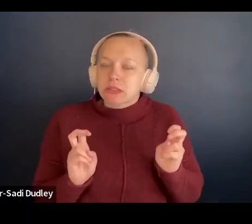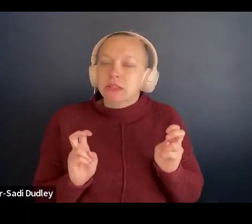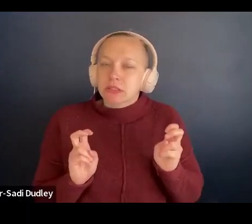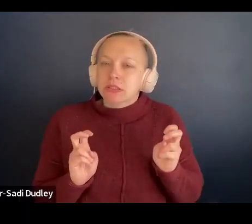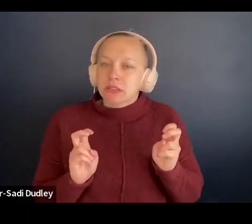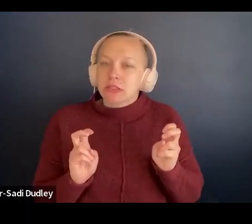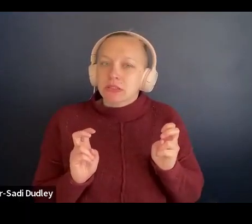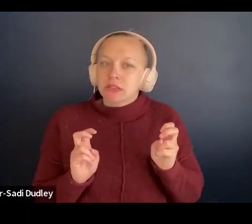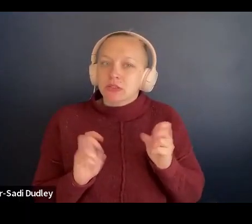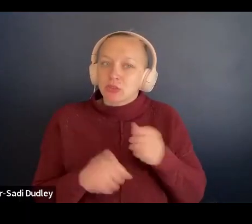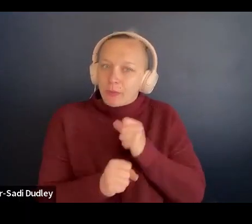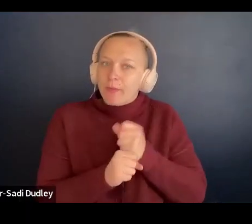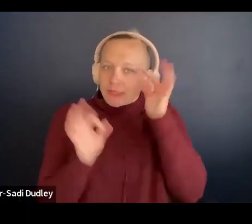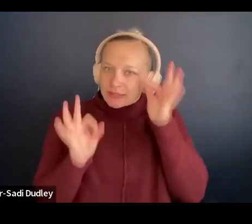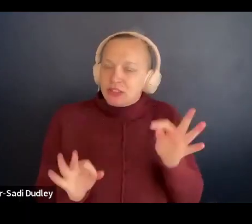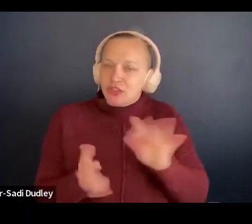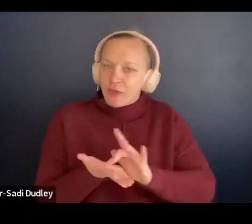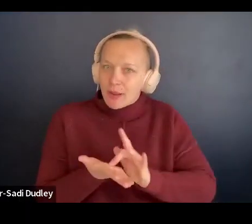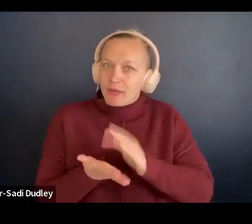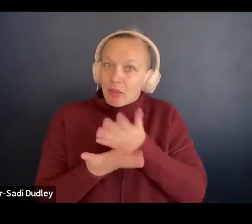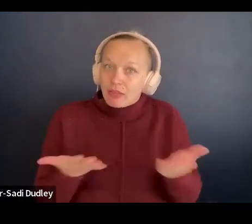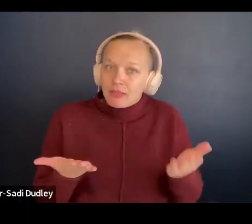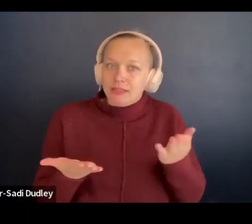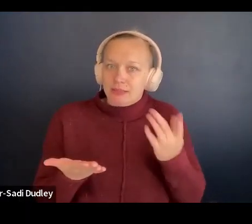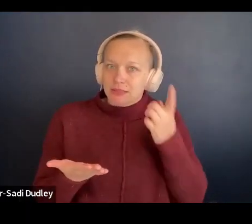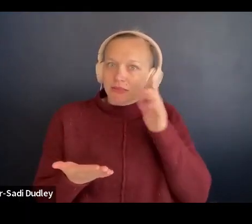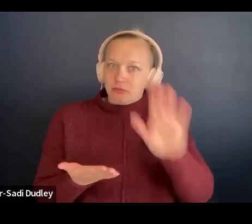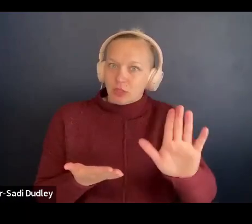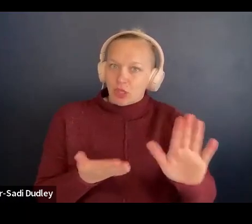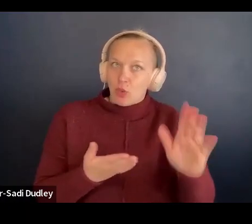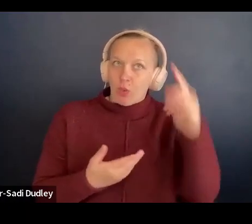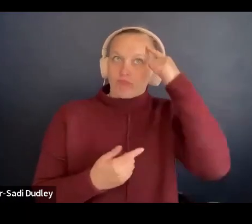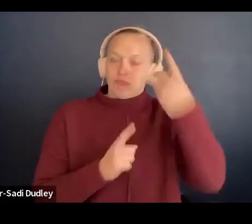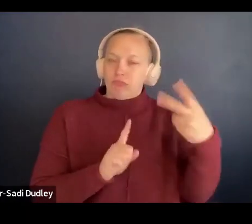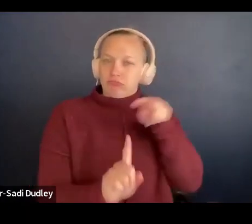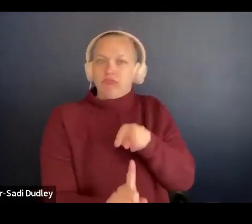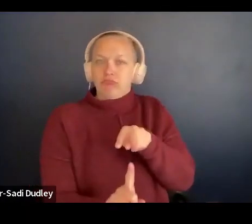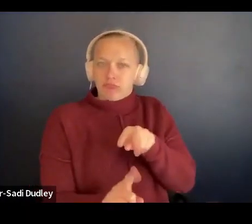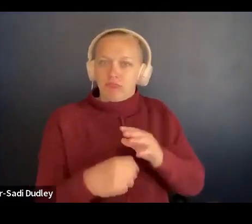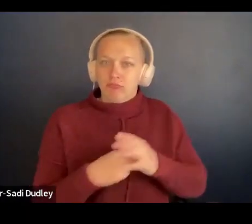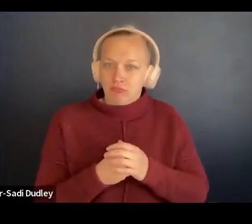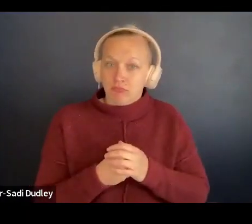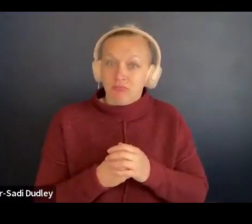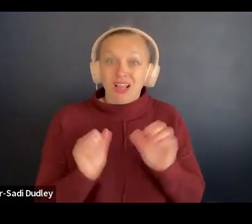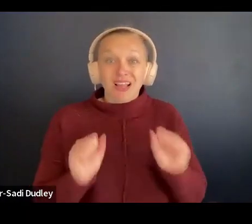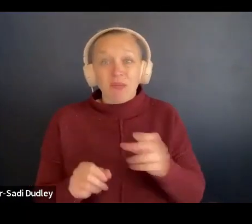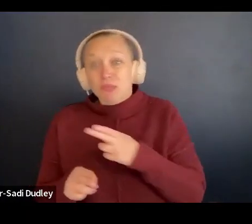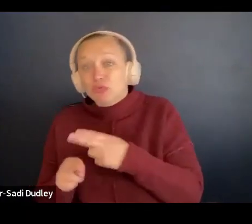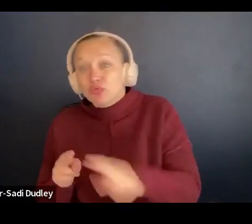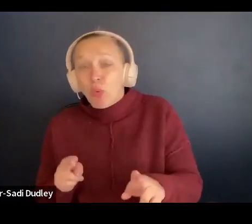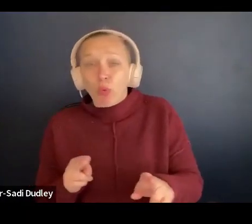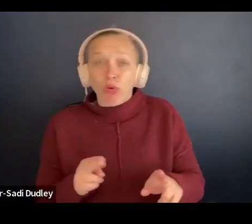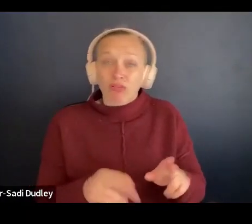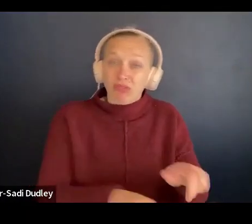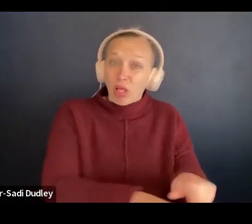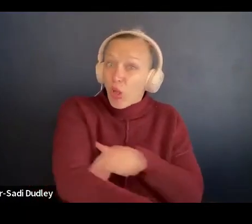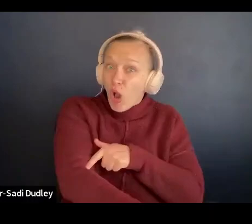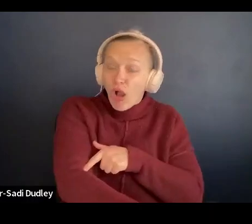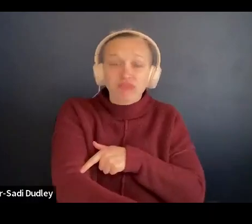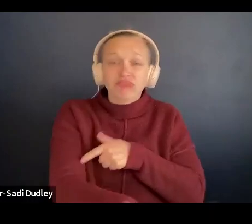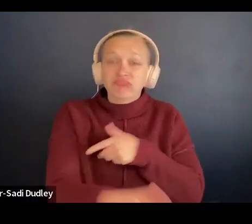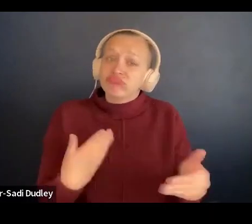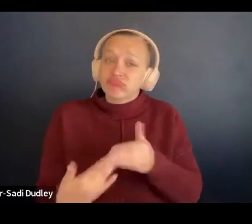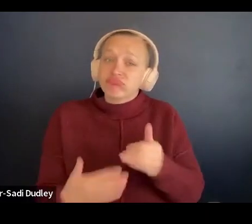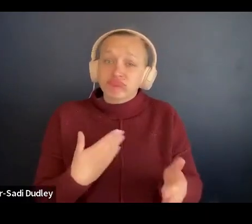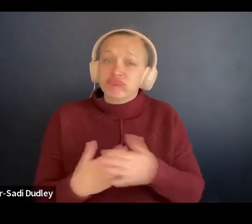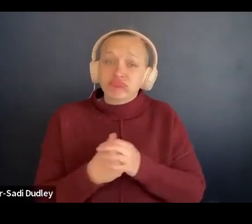length. They may be changed or revoked at any time as long as you have capacity. So living